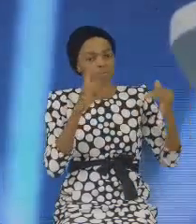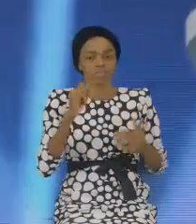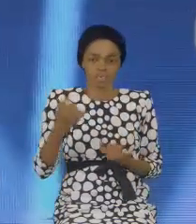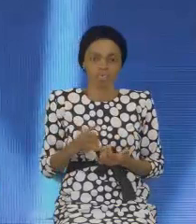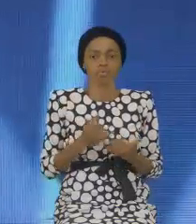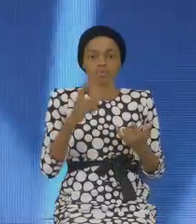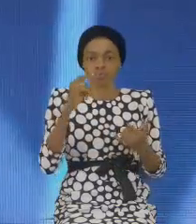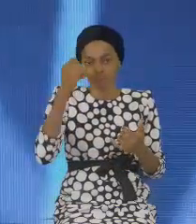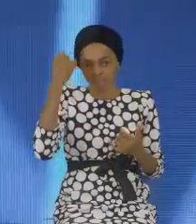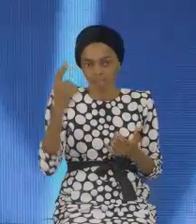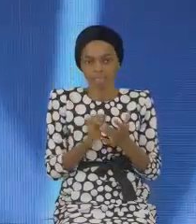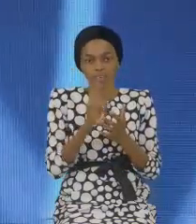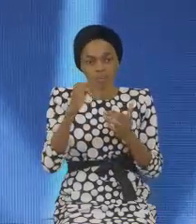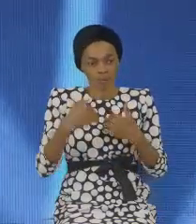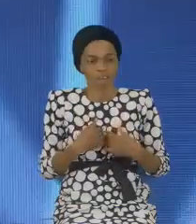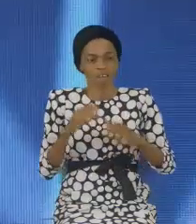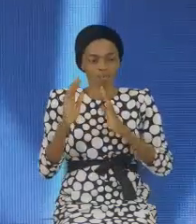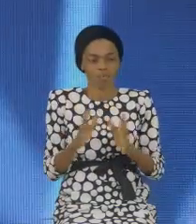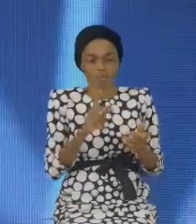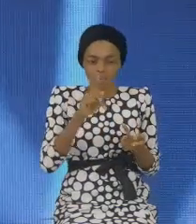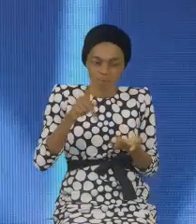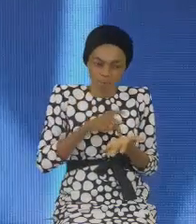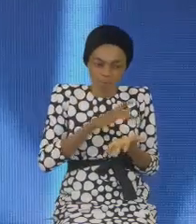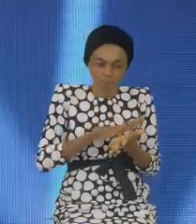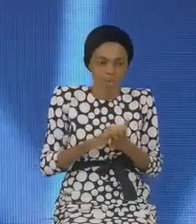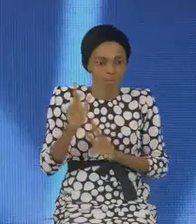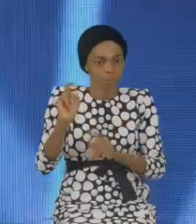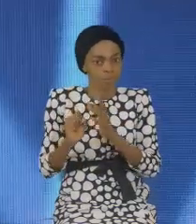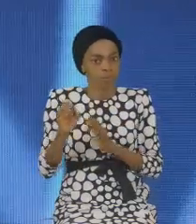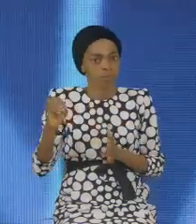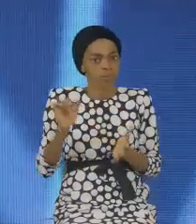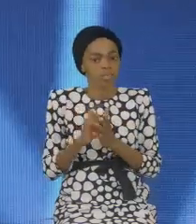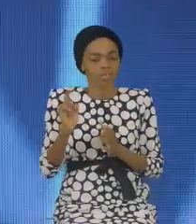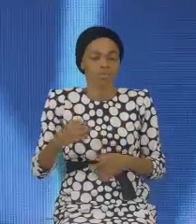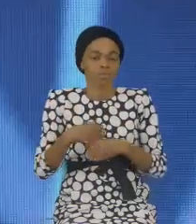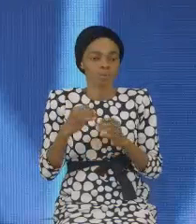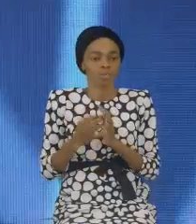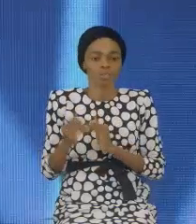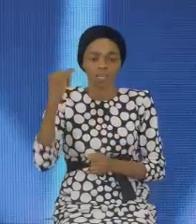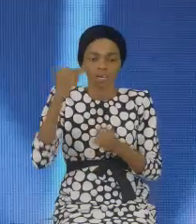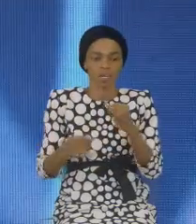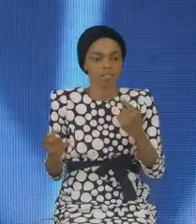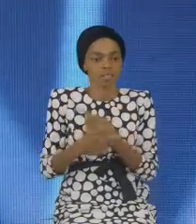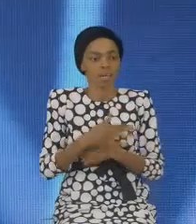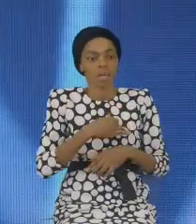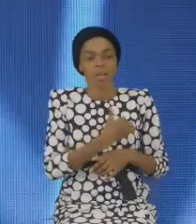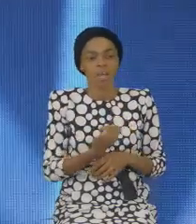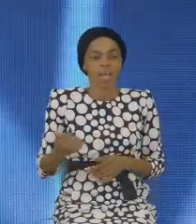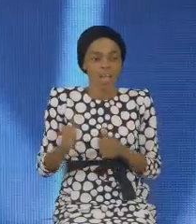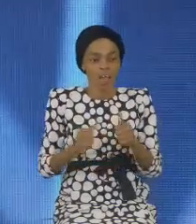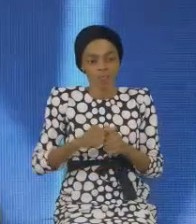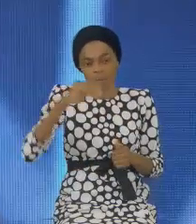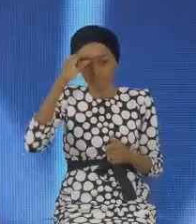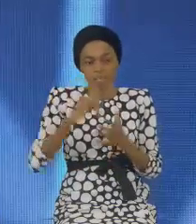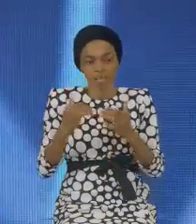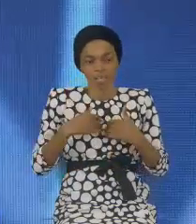to be prepared, purified people, so that they can make it on that final day. And every man that has this hope in